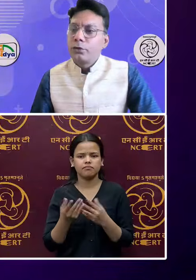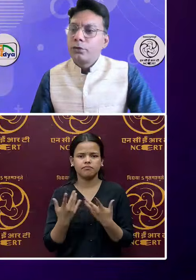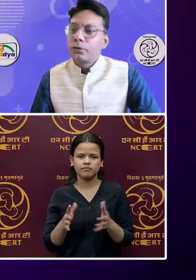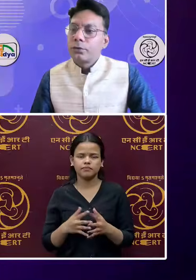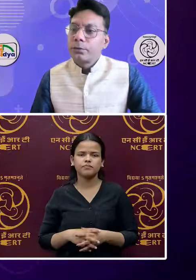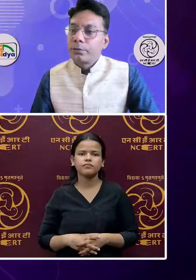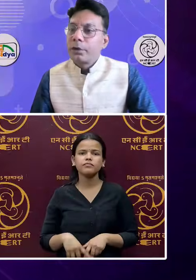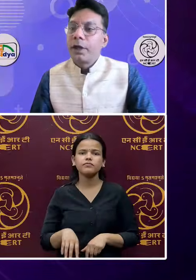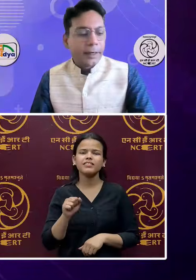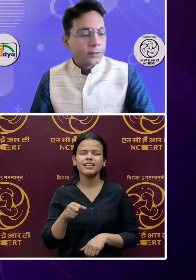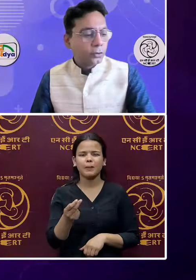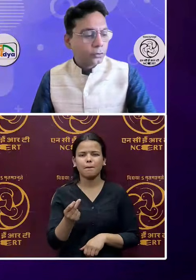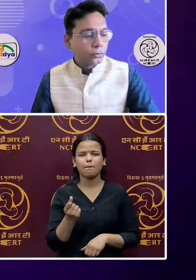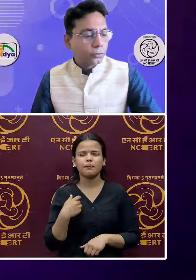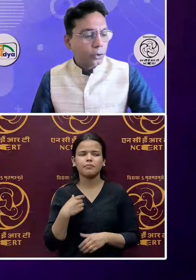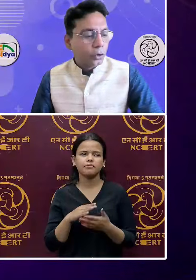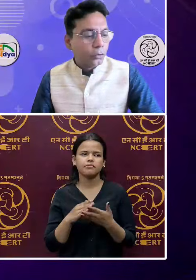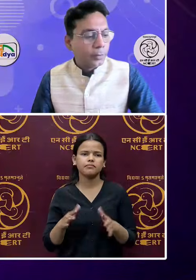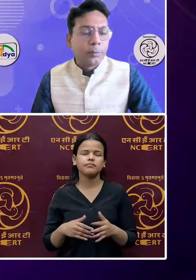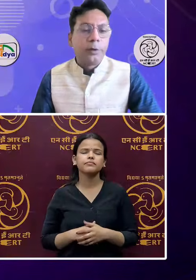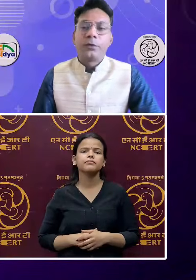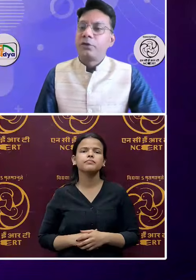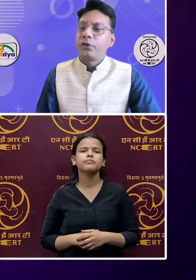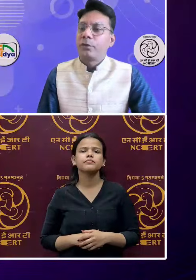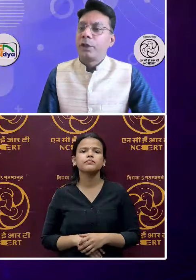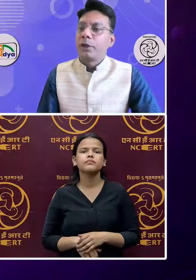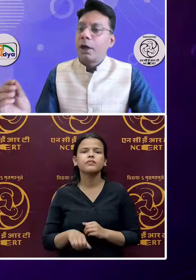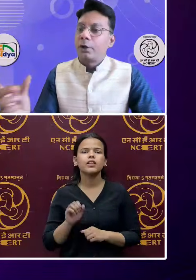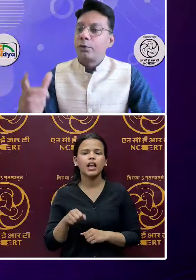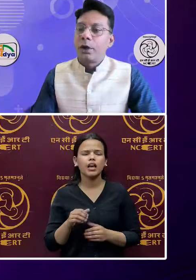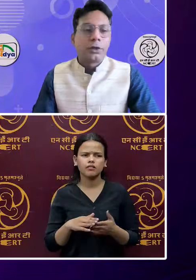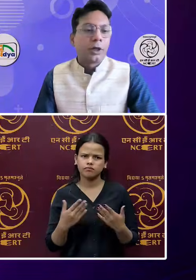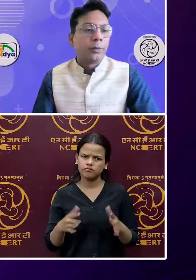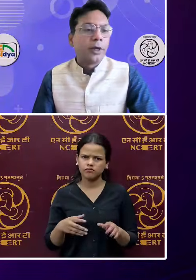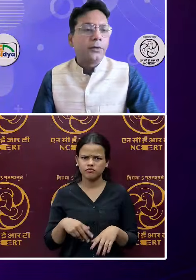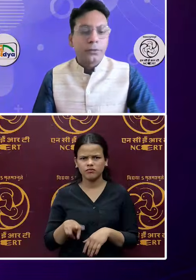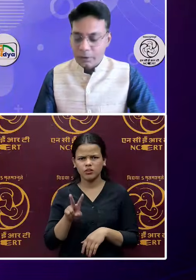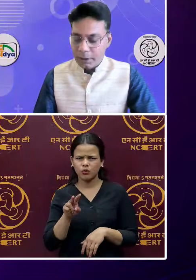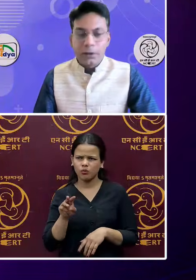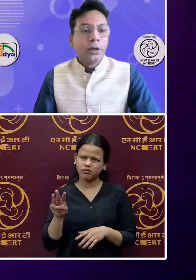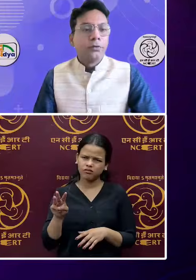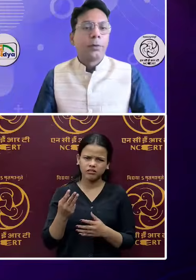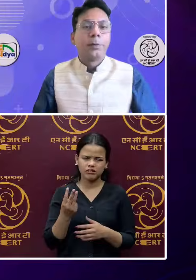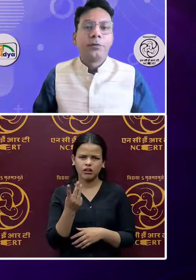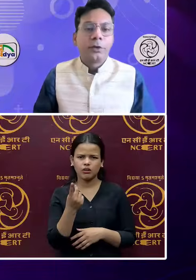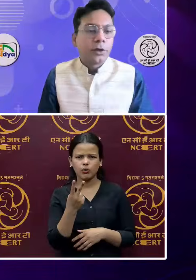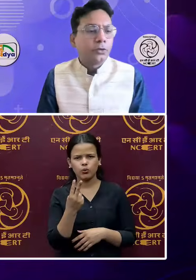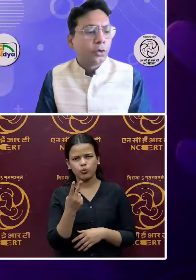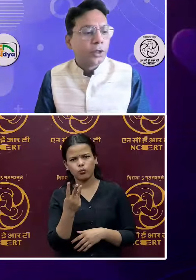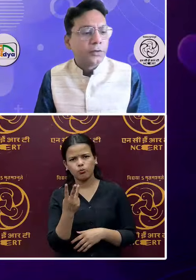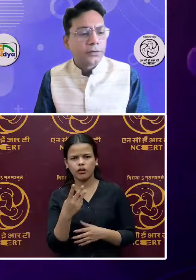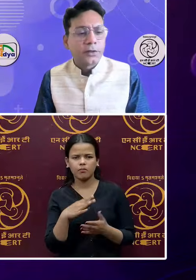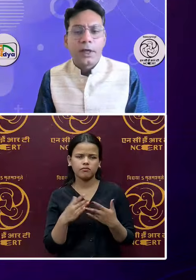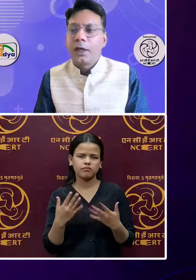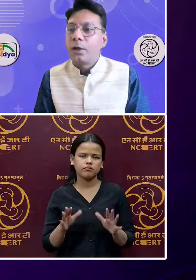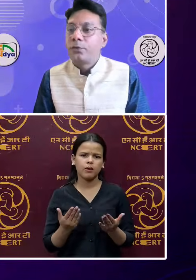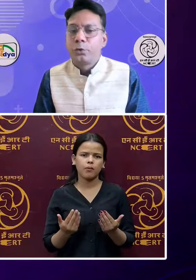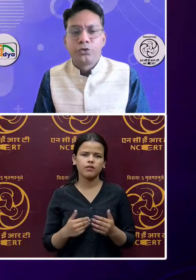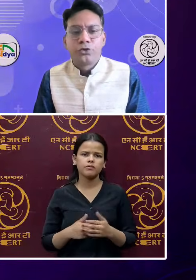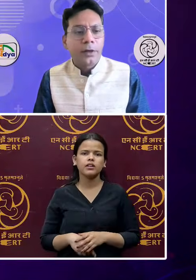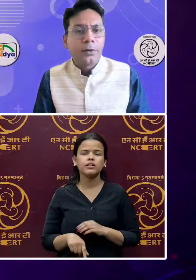yes, yes, quickly cover the content. correct. Thank you. So we will be finishing within 2 or 3 minutes. Sure, sir. Correct. We will be finishing. So this is